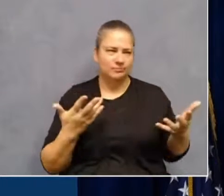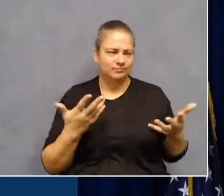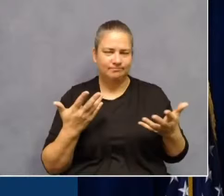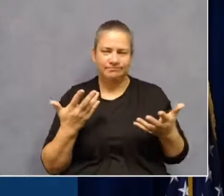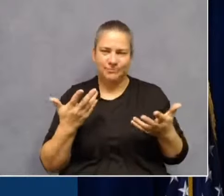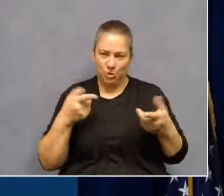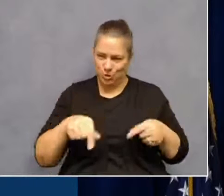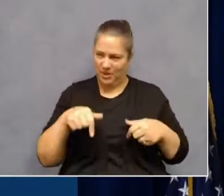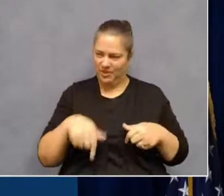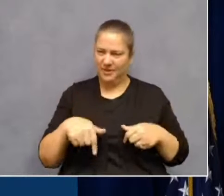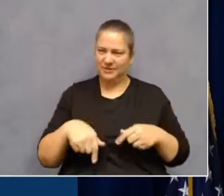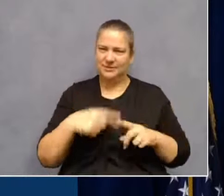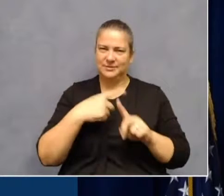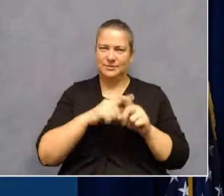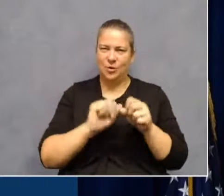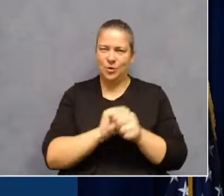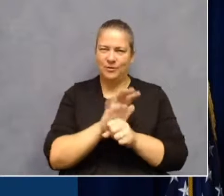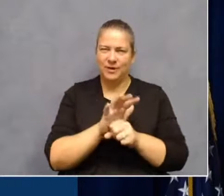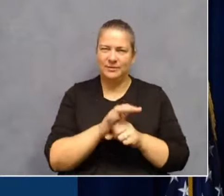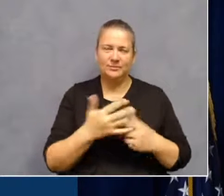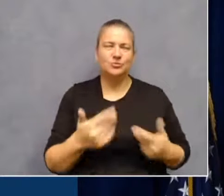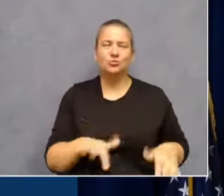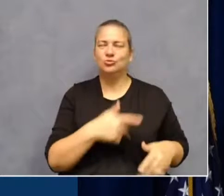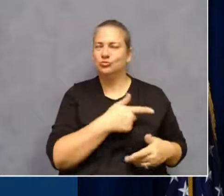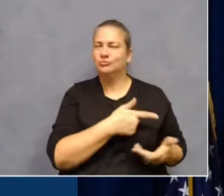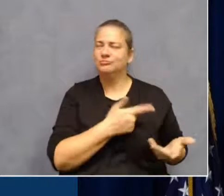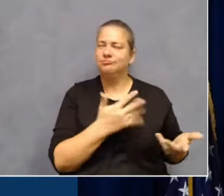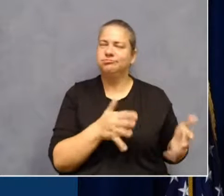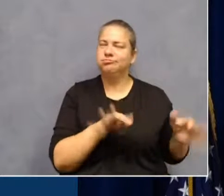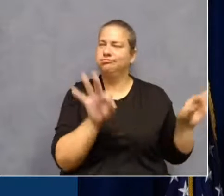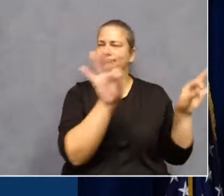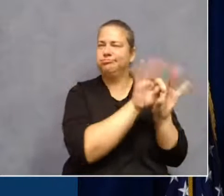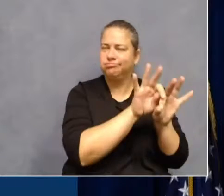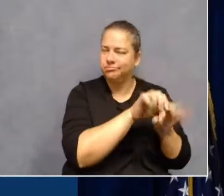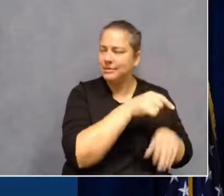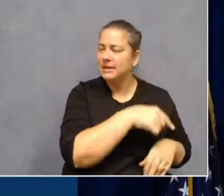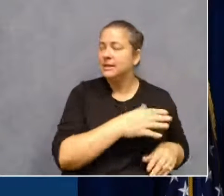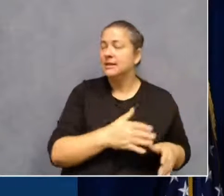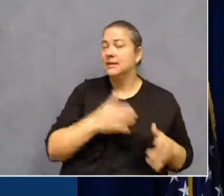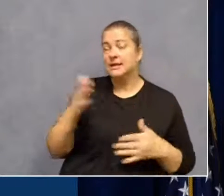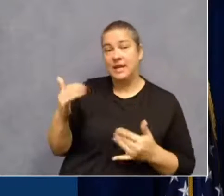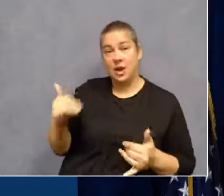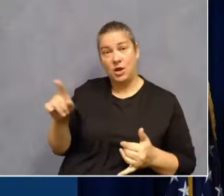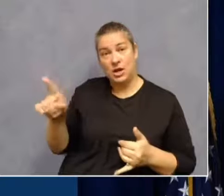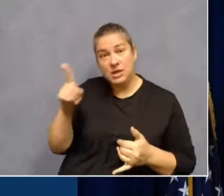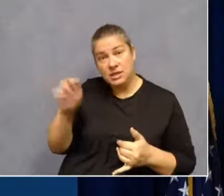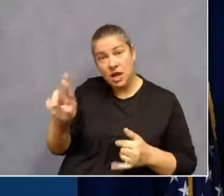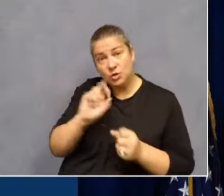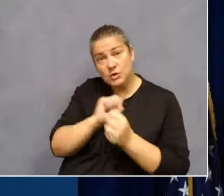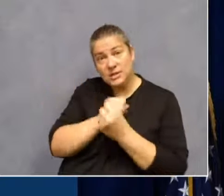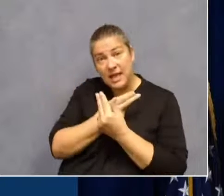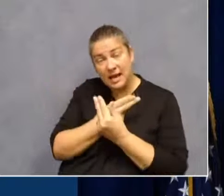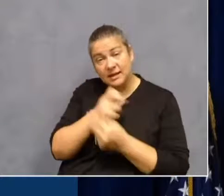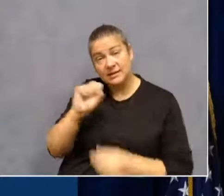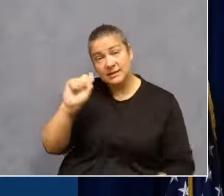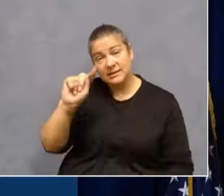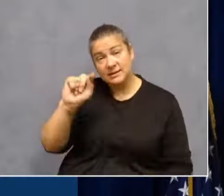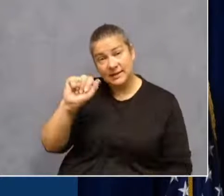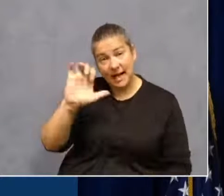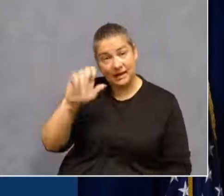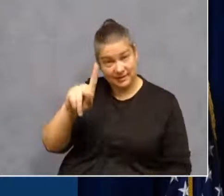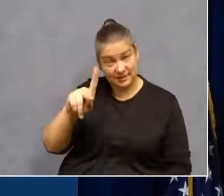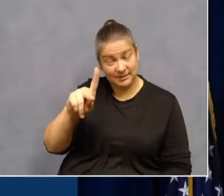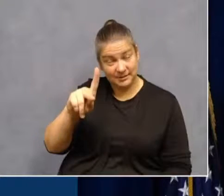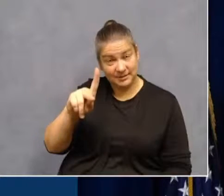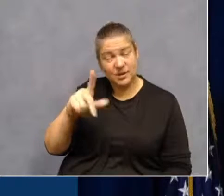hear from Dr. Stack, who has a couple of updates, including a brief